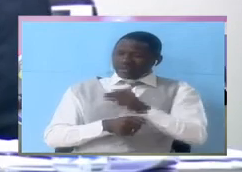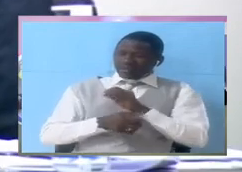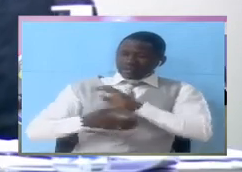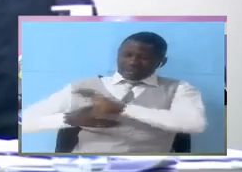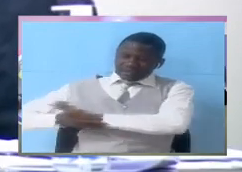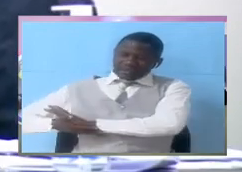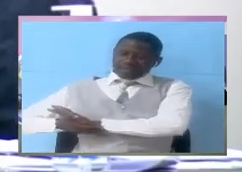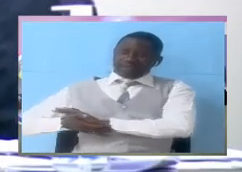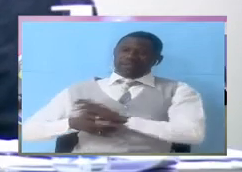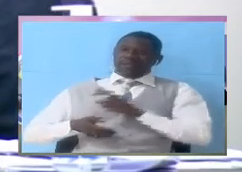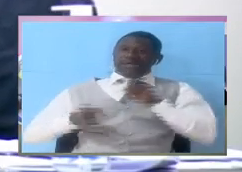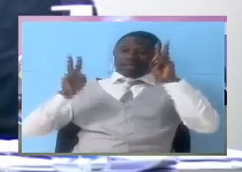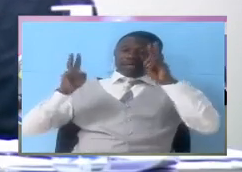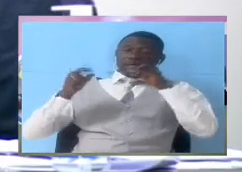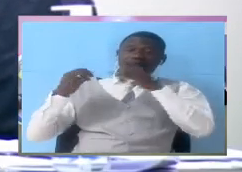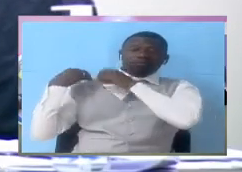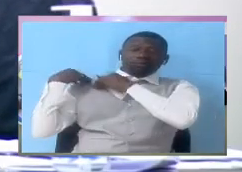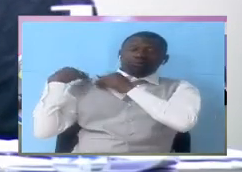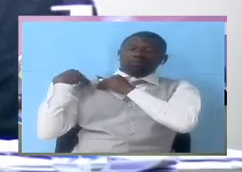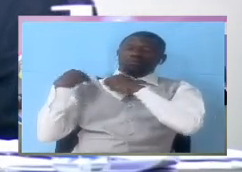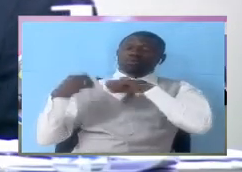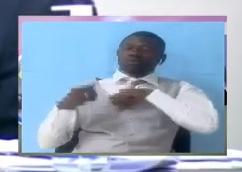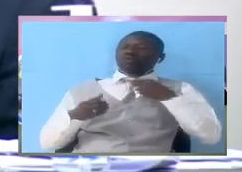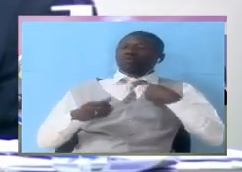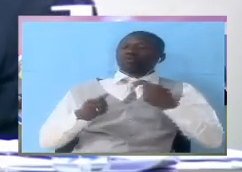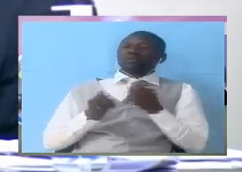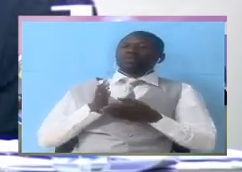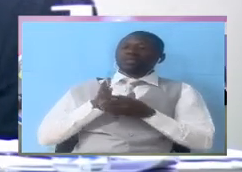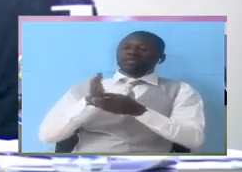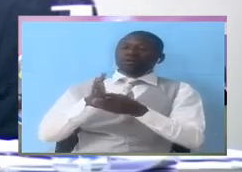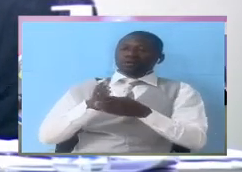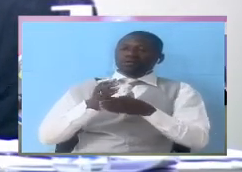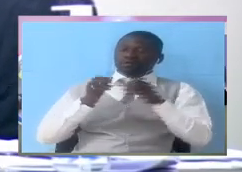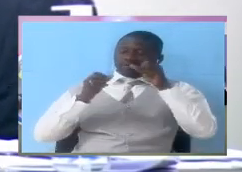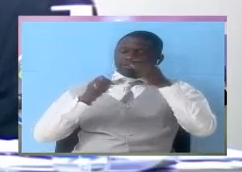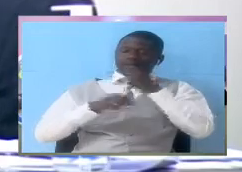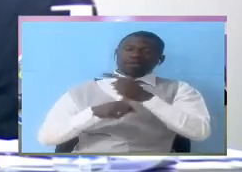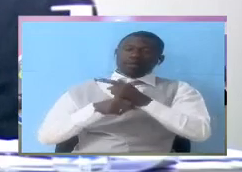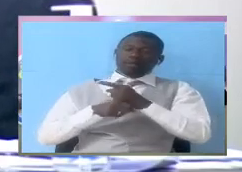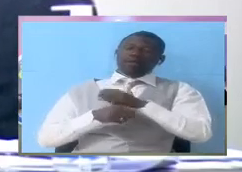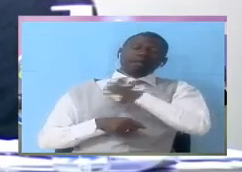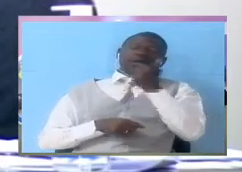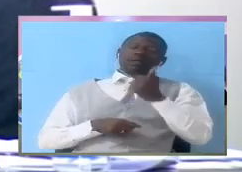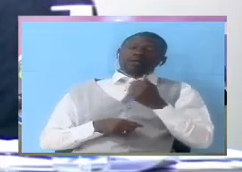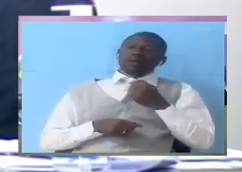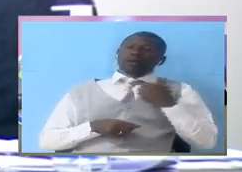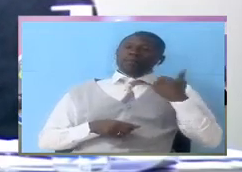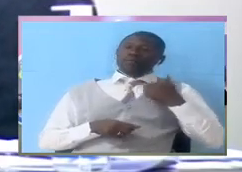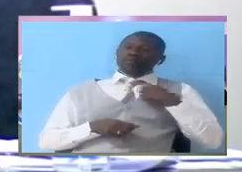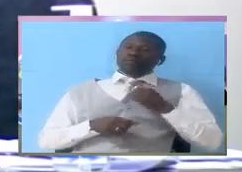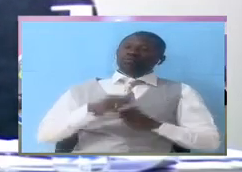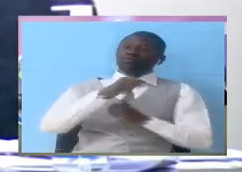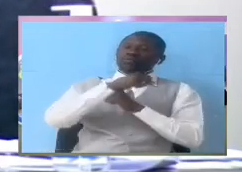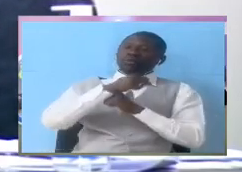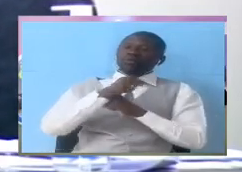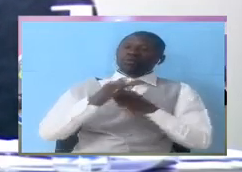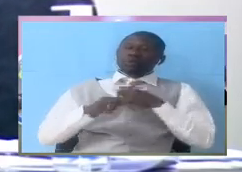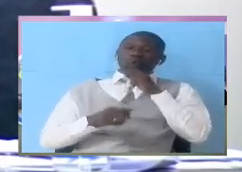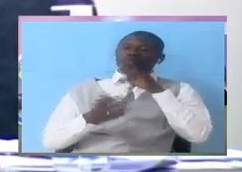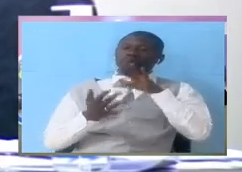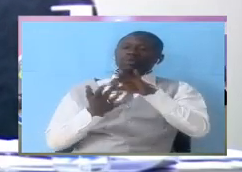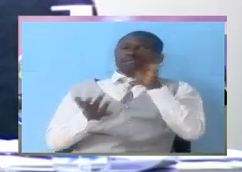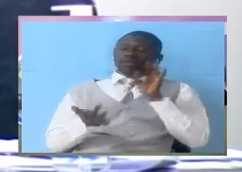Yaya Jammeh moko amé won mom muy won jitu rewmi ak nitam ñi nga xamne mom la jëlone